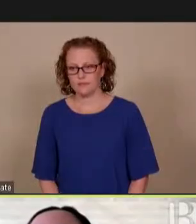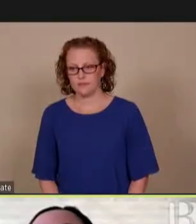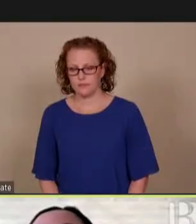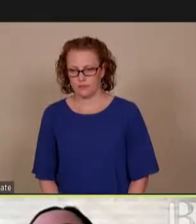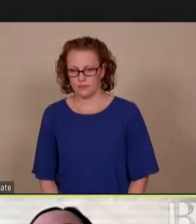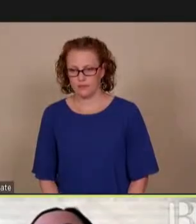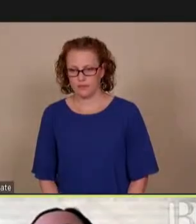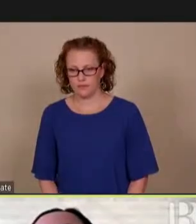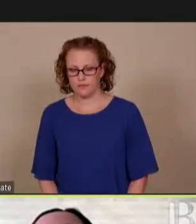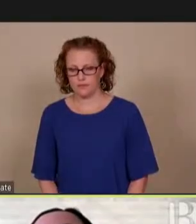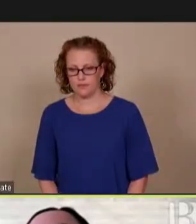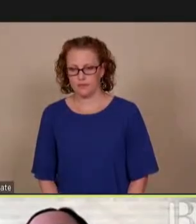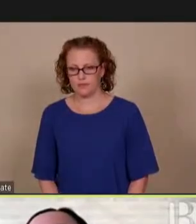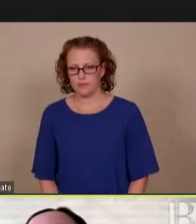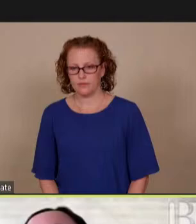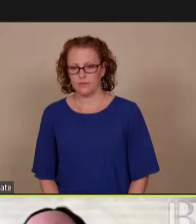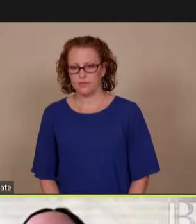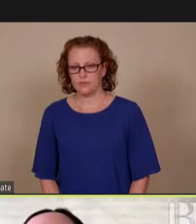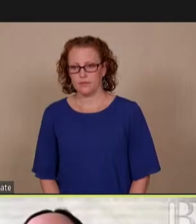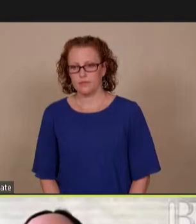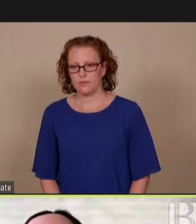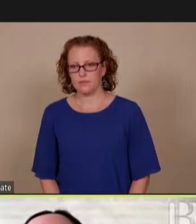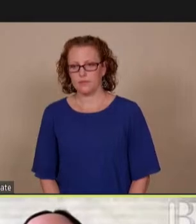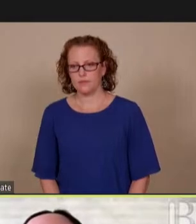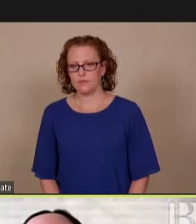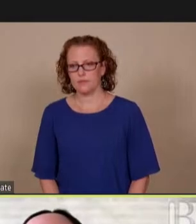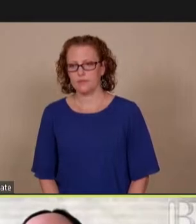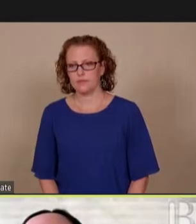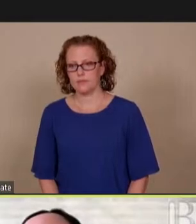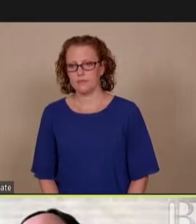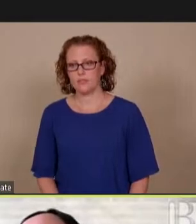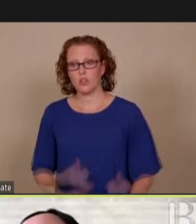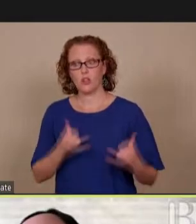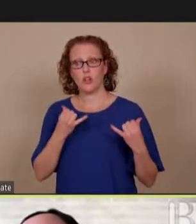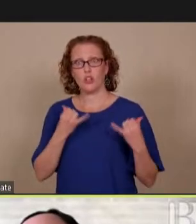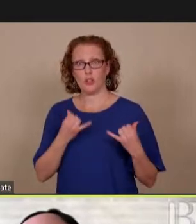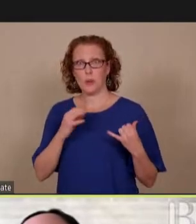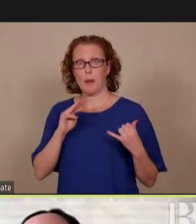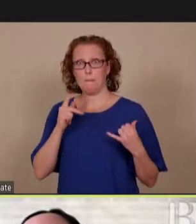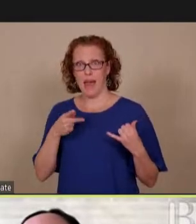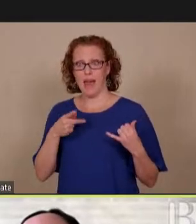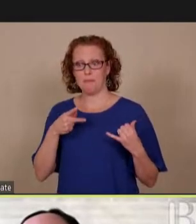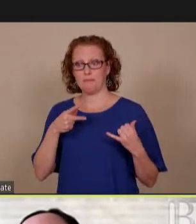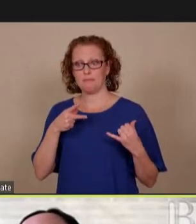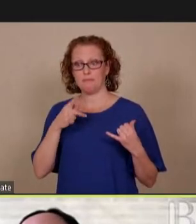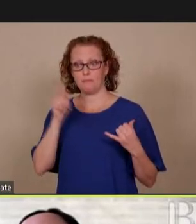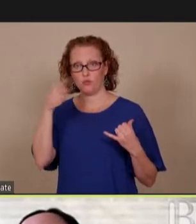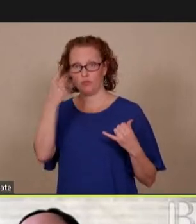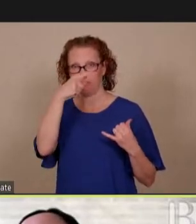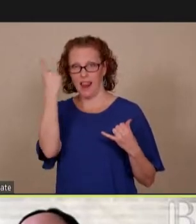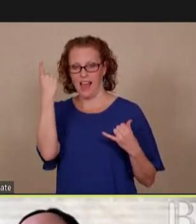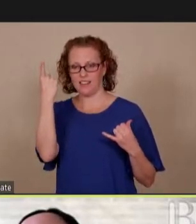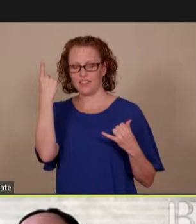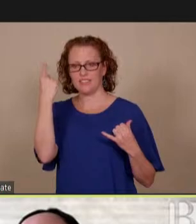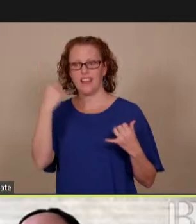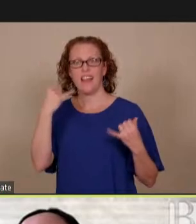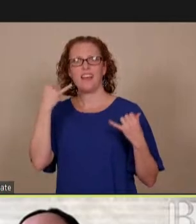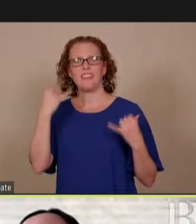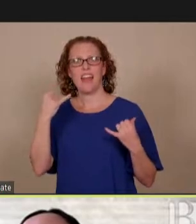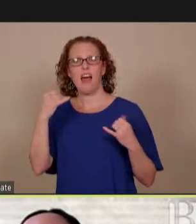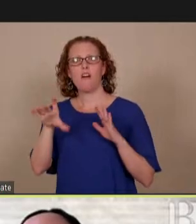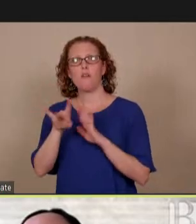Okay, so now we have the existing map and we have map option